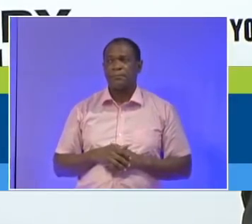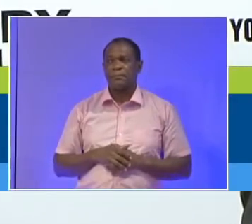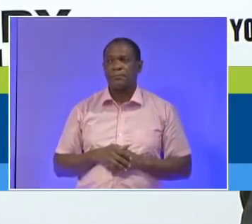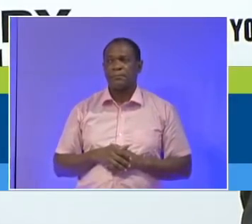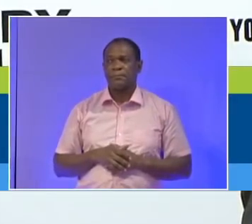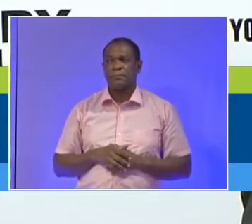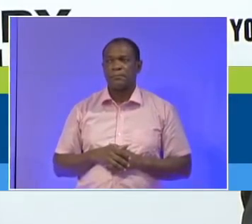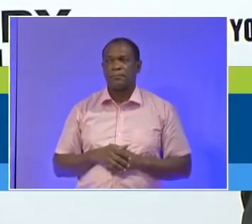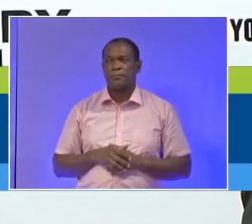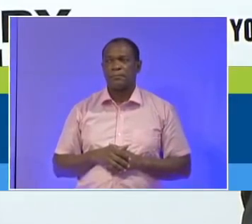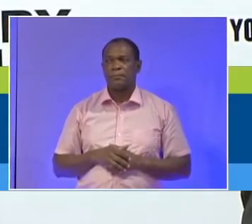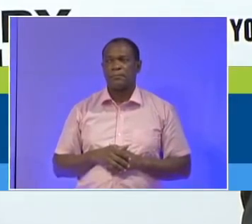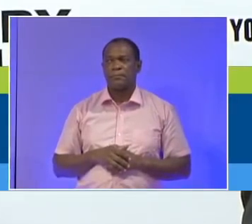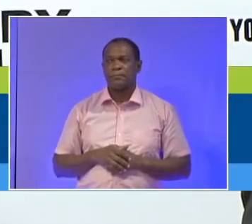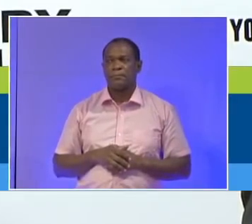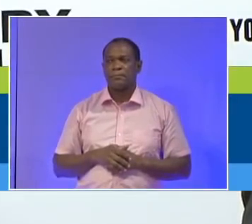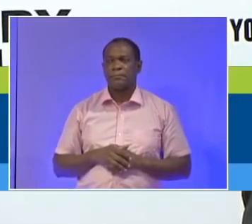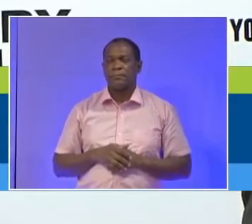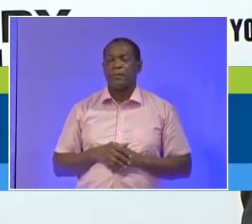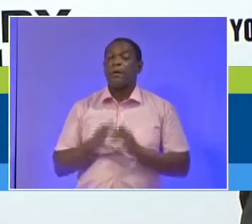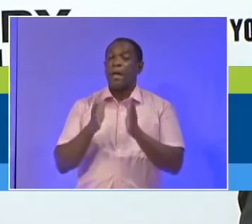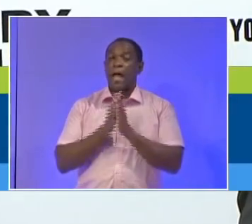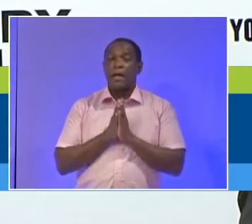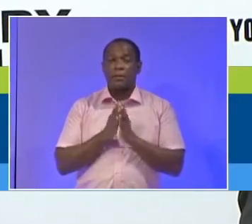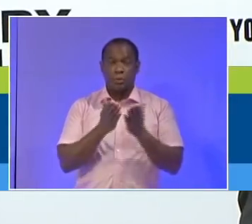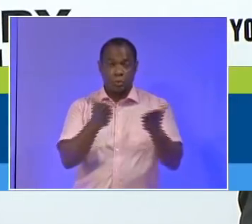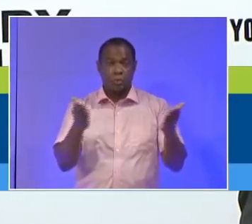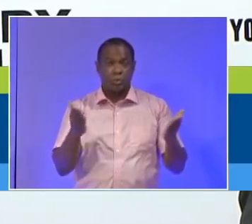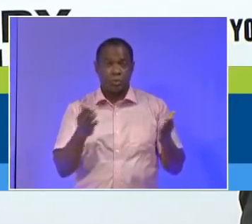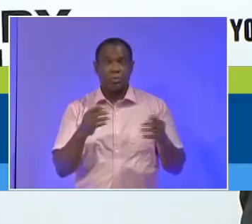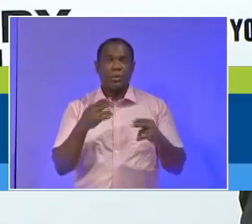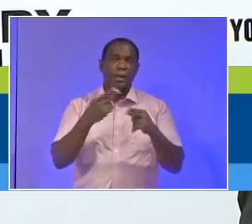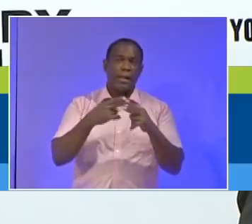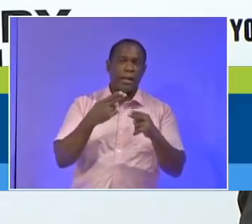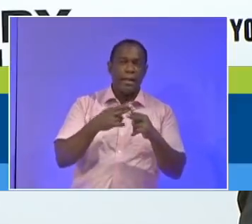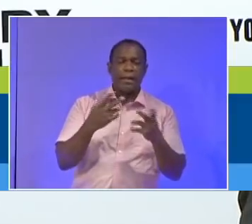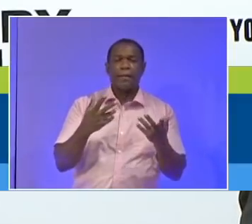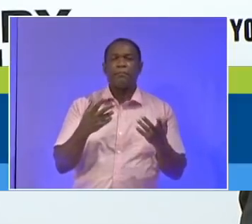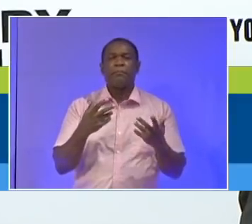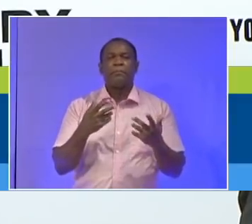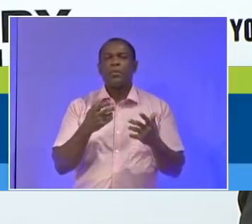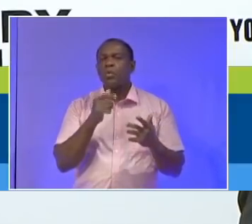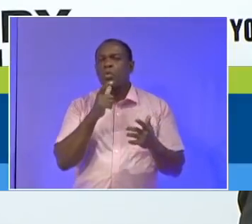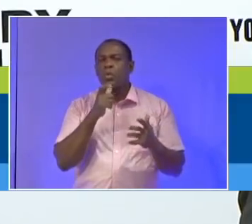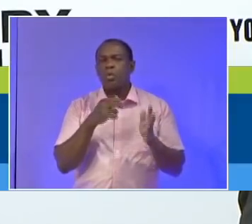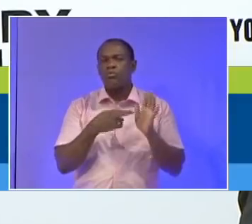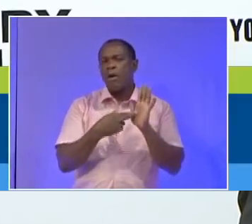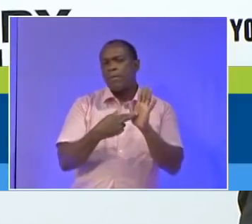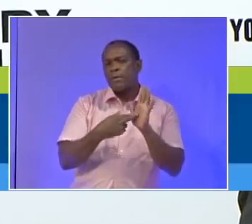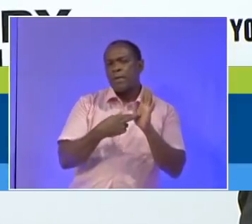our media representatives to state their name and the name of the media house before posing their